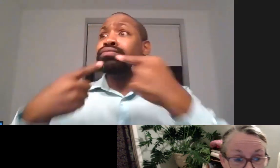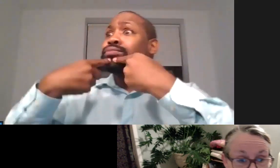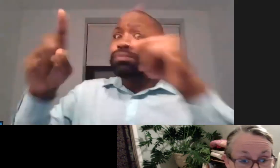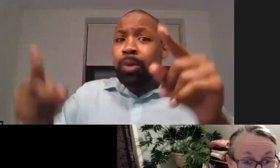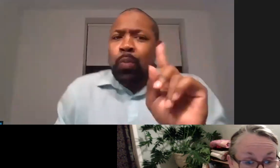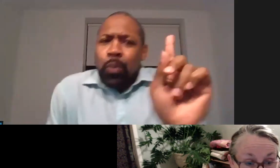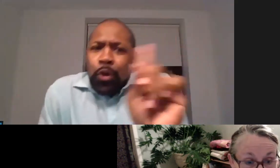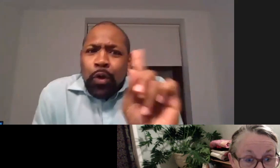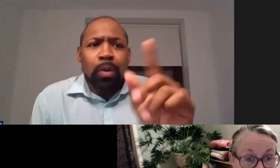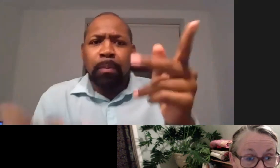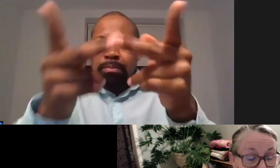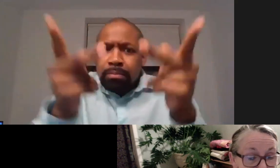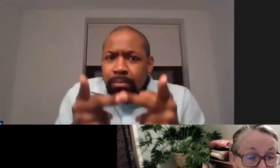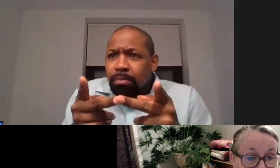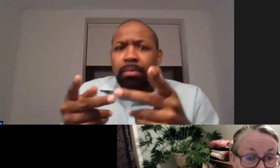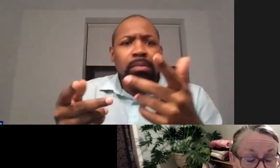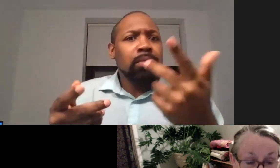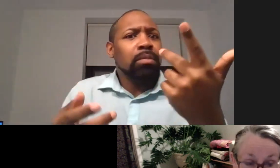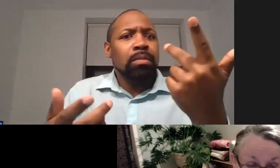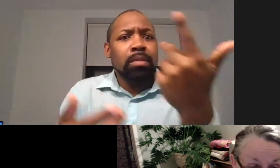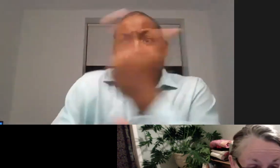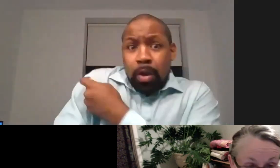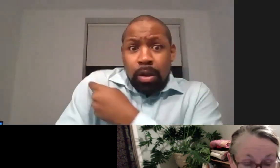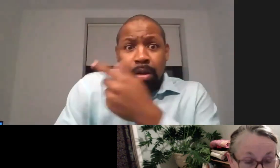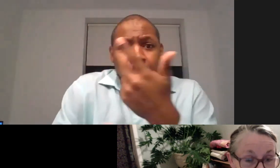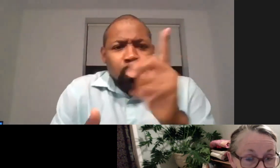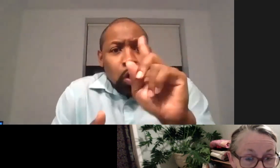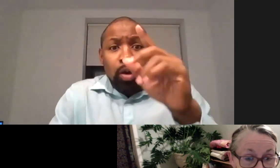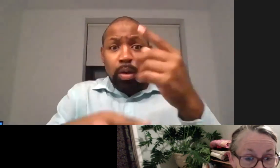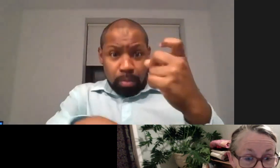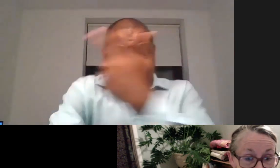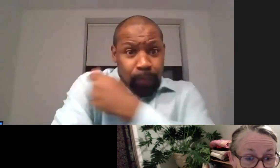the vaccine being available and where to go to get it,